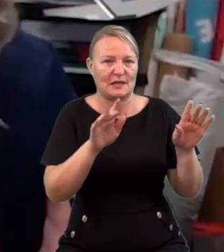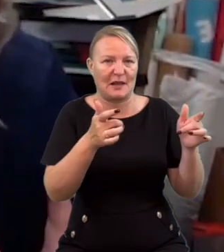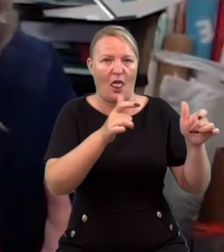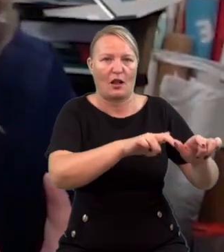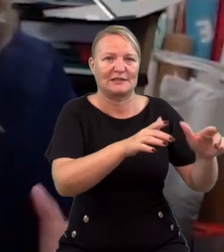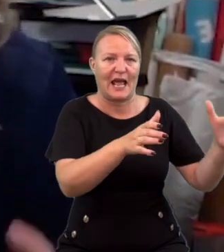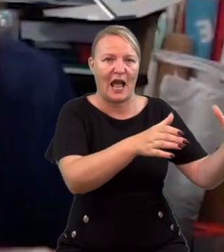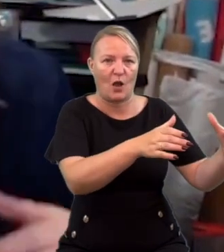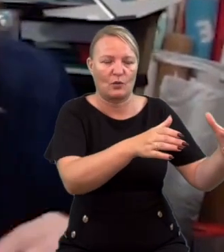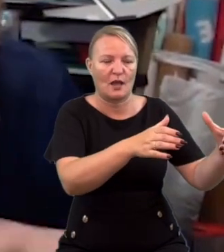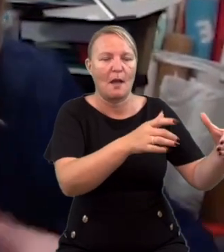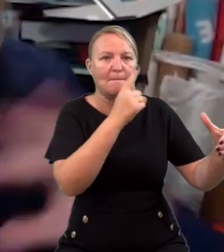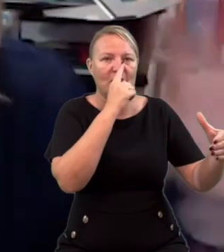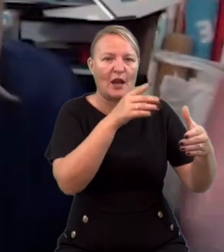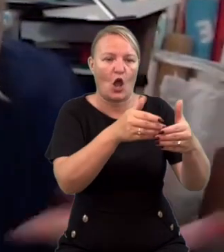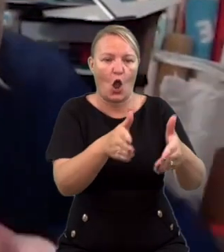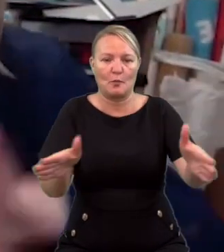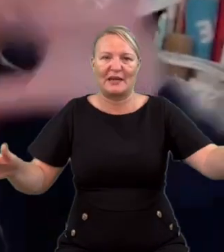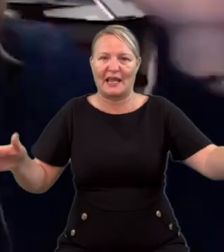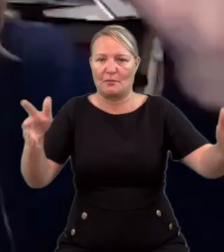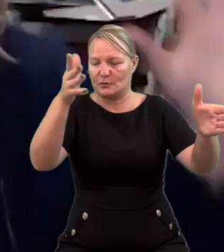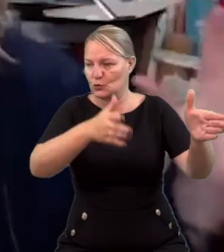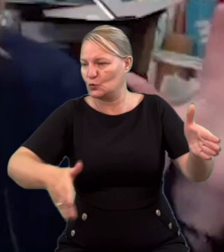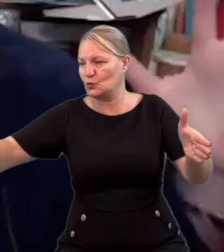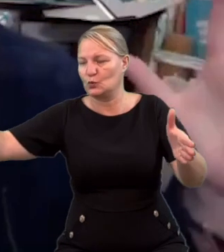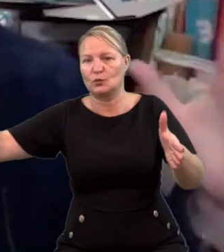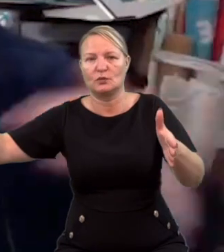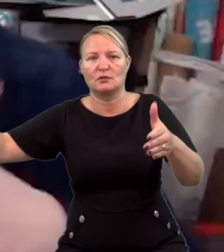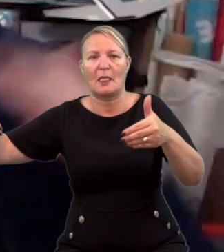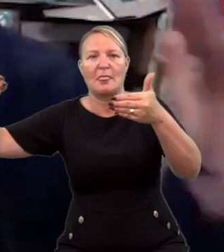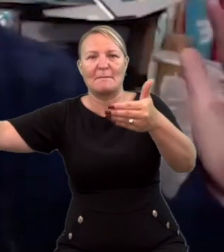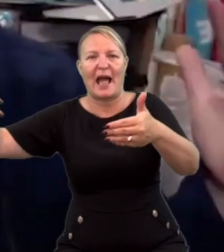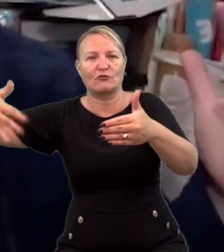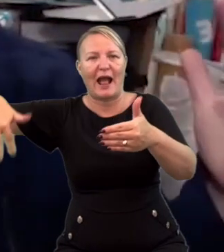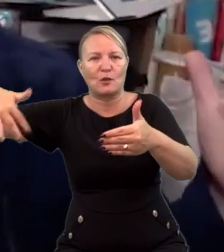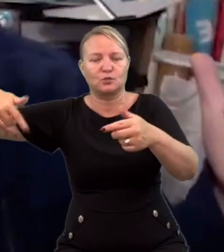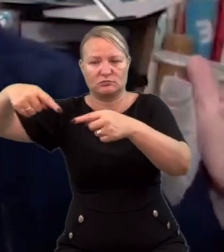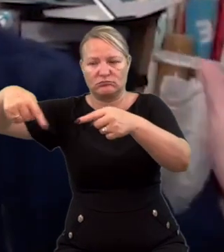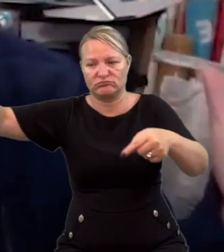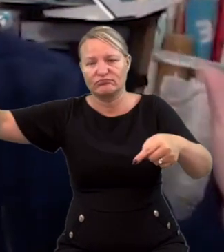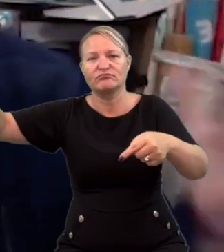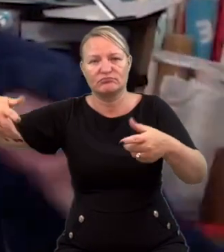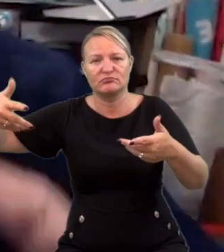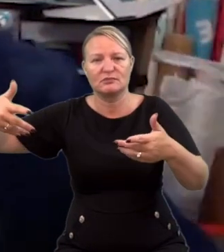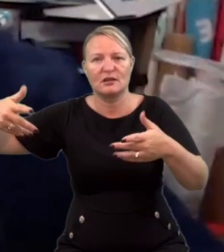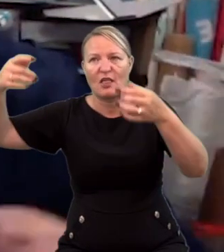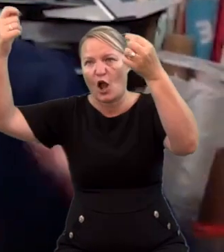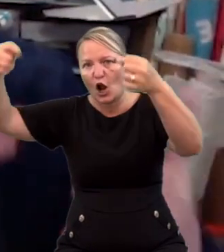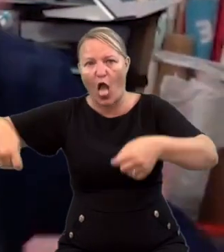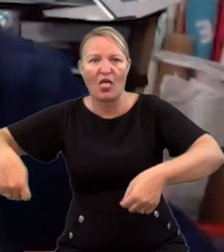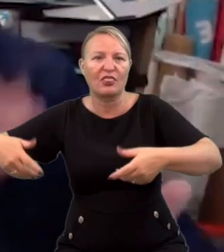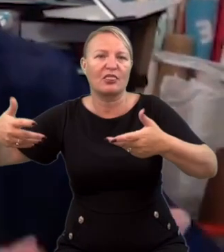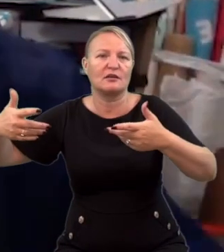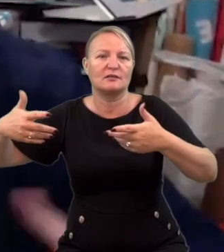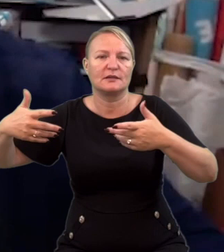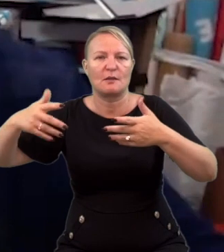with the fences, you can then open it up and use the whole landscape of the background, the